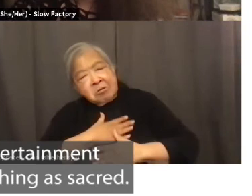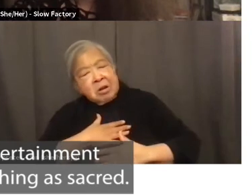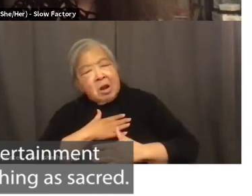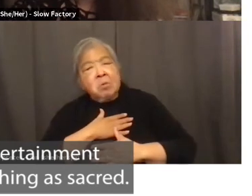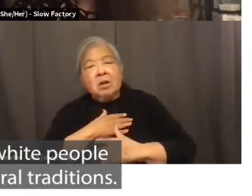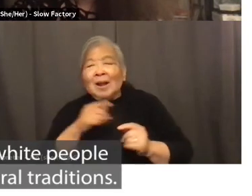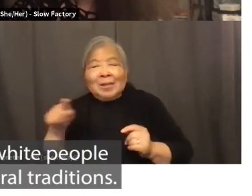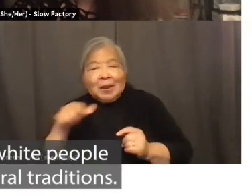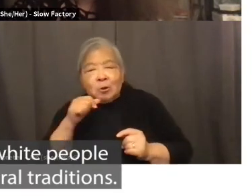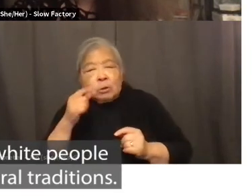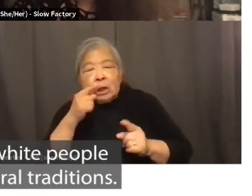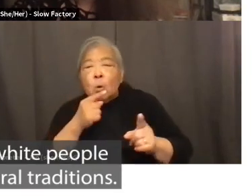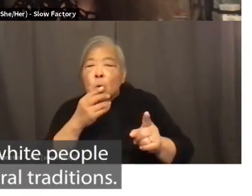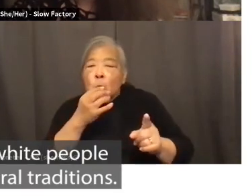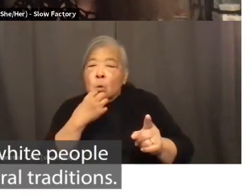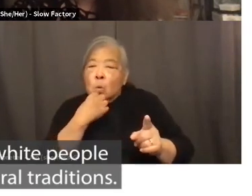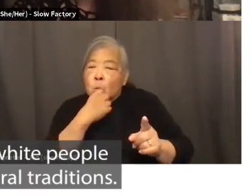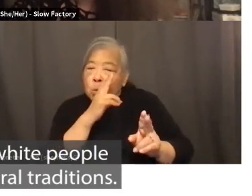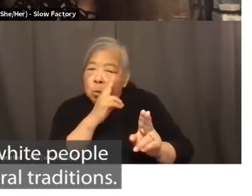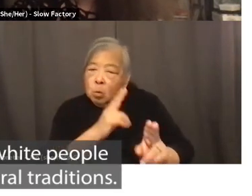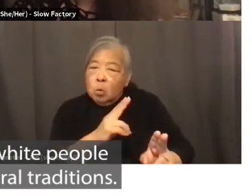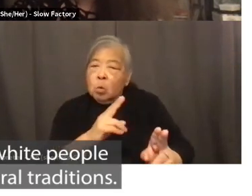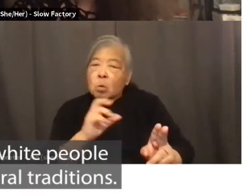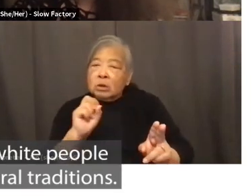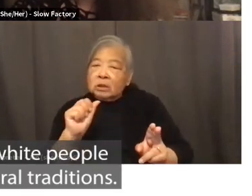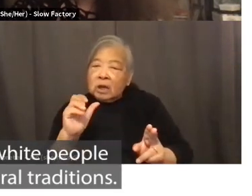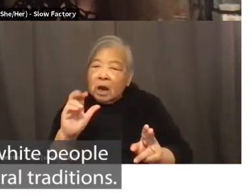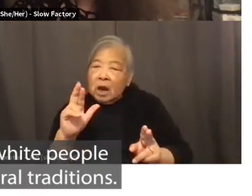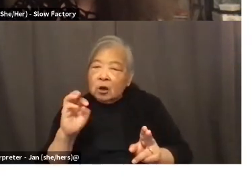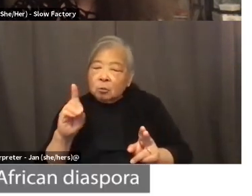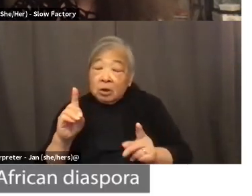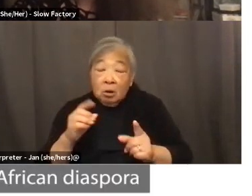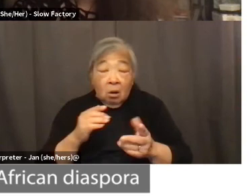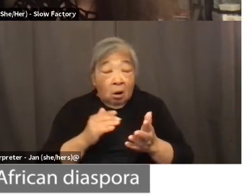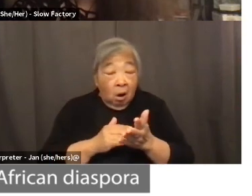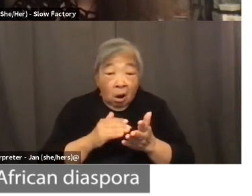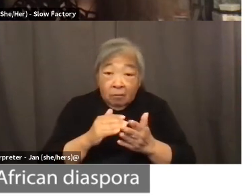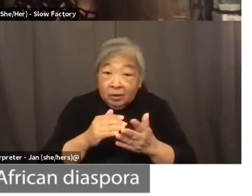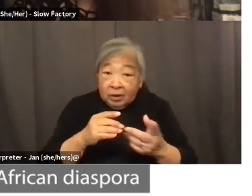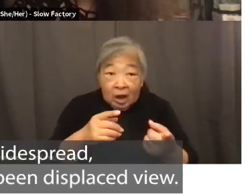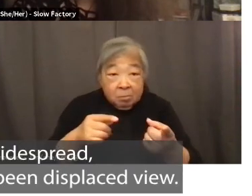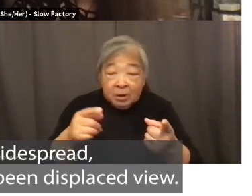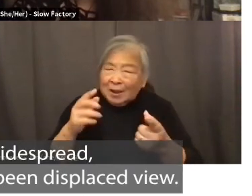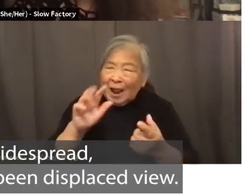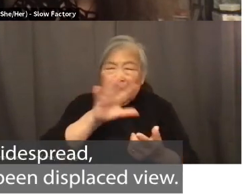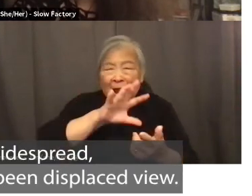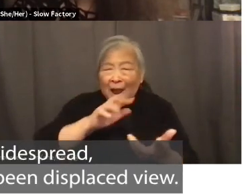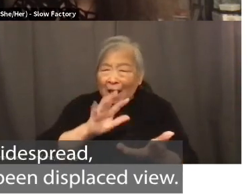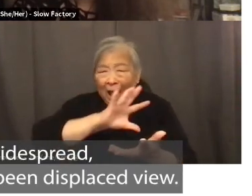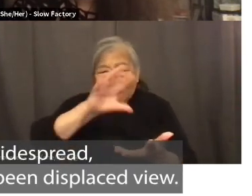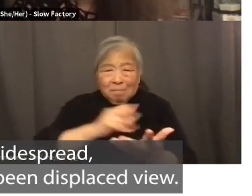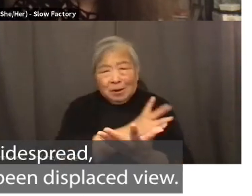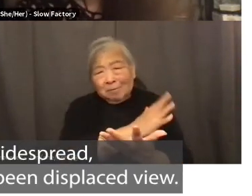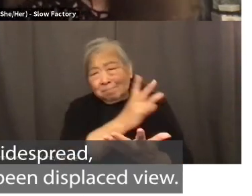something that's sacred. Like I ask that non-Black people view Black cultural traditions. You know, like the African diaspora is huge and